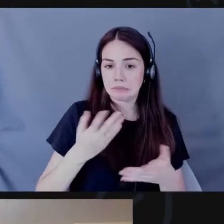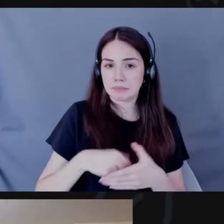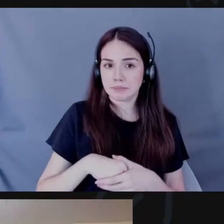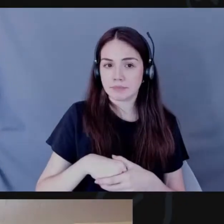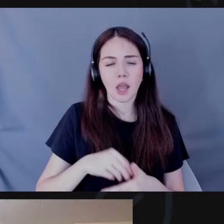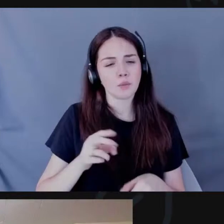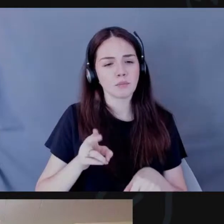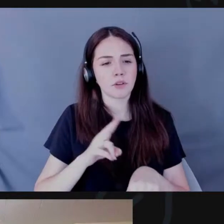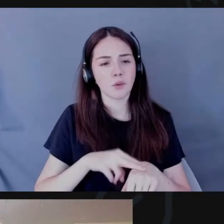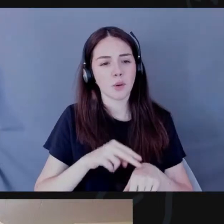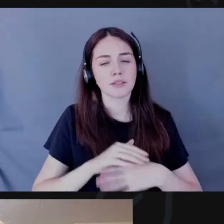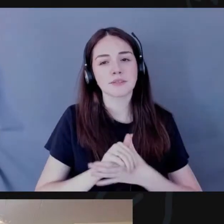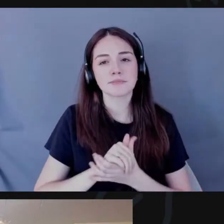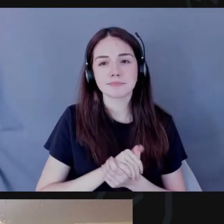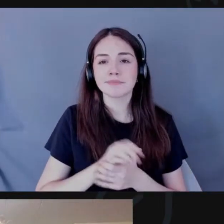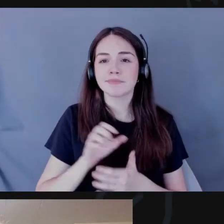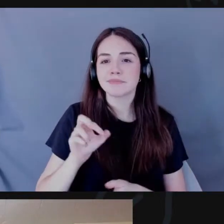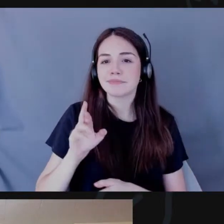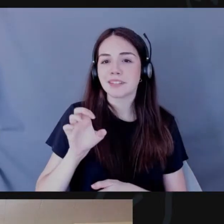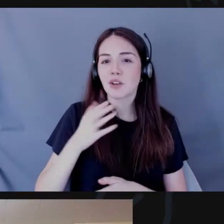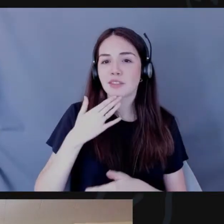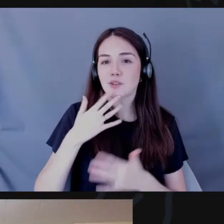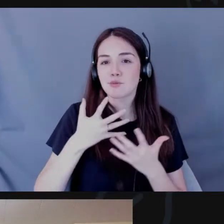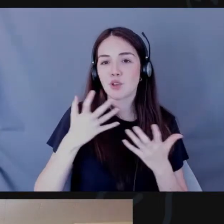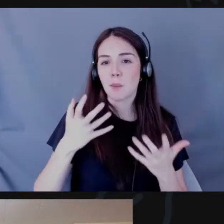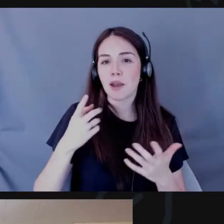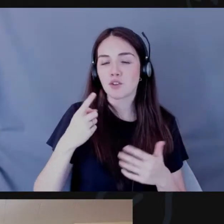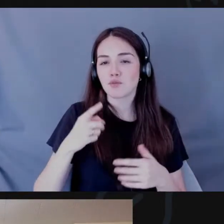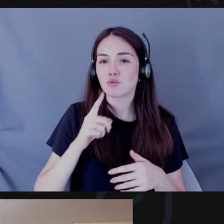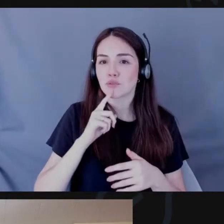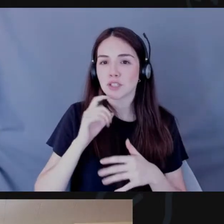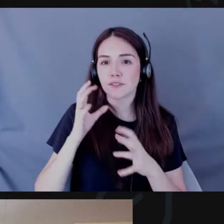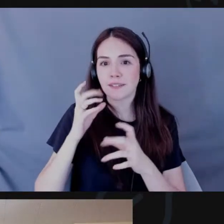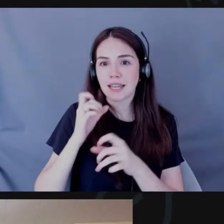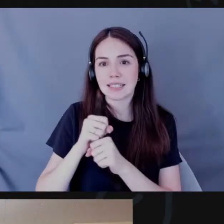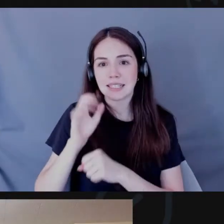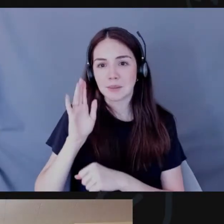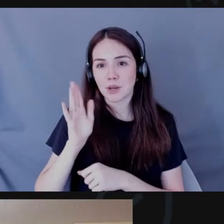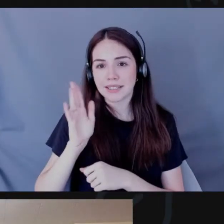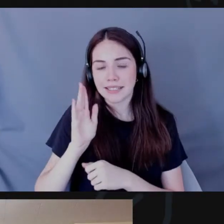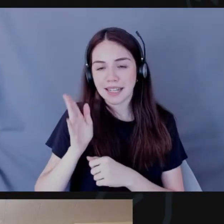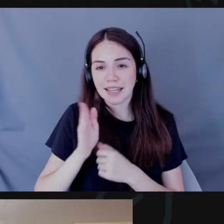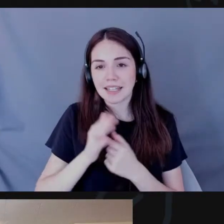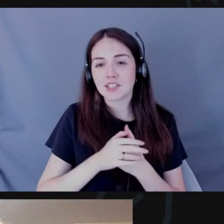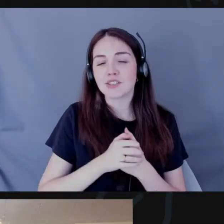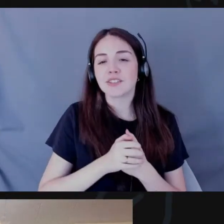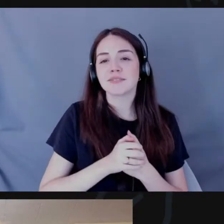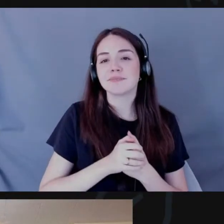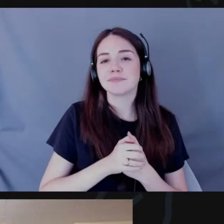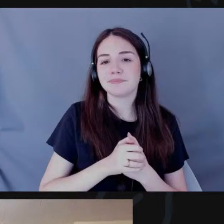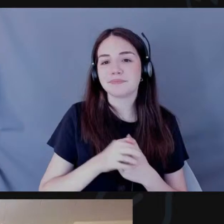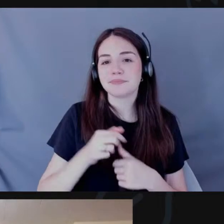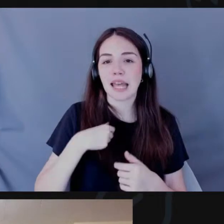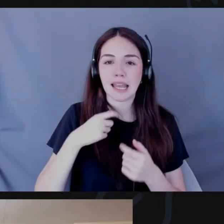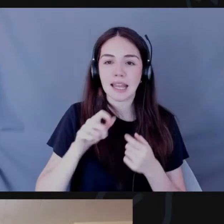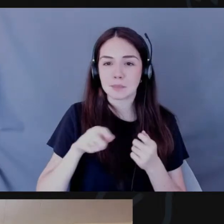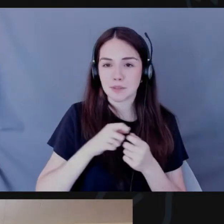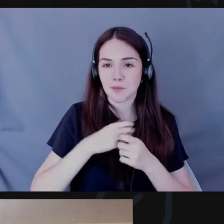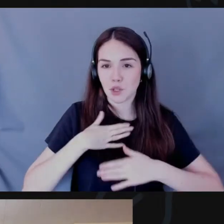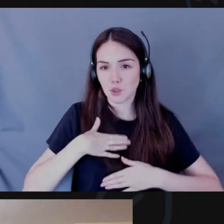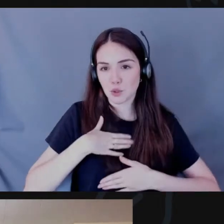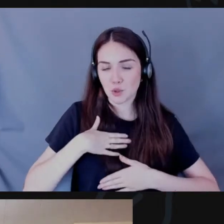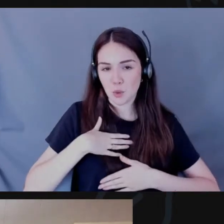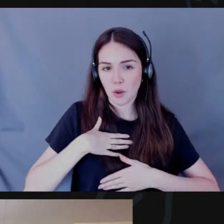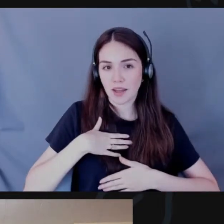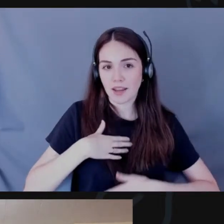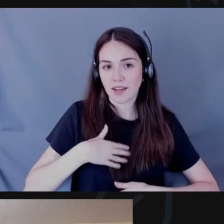course. Eric, thank you so much for such a fascinating presentation. I particularly enjoyed your through line with your